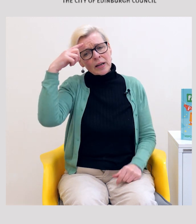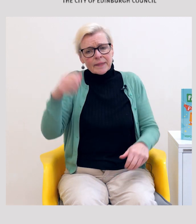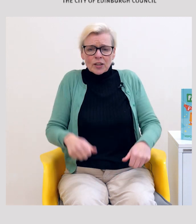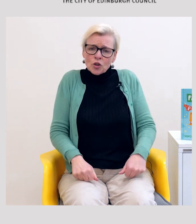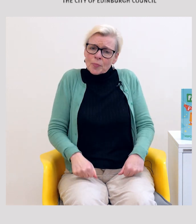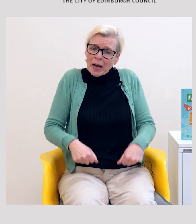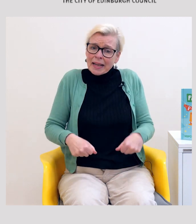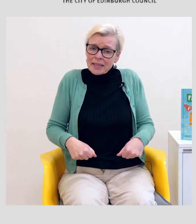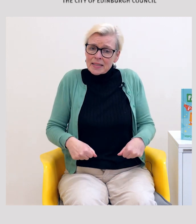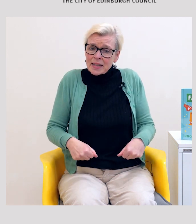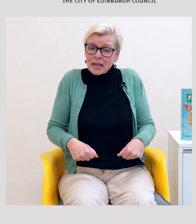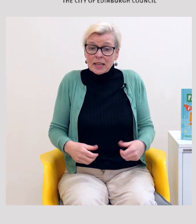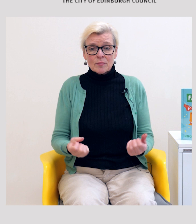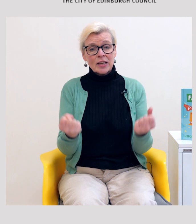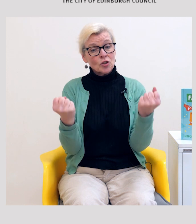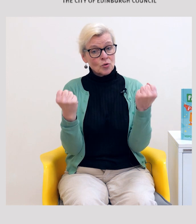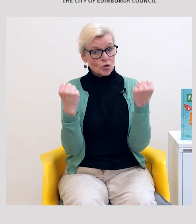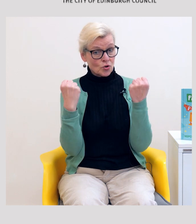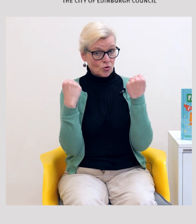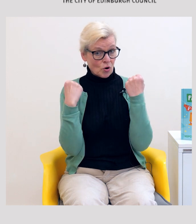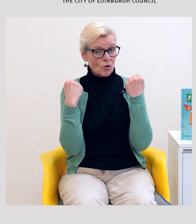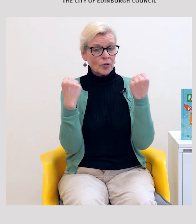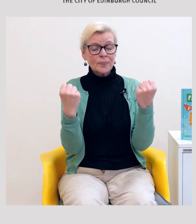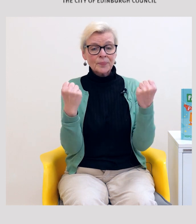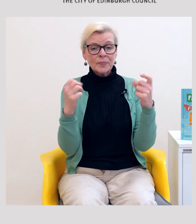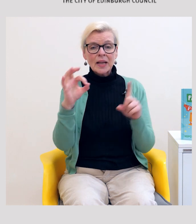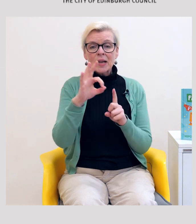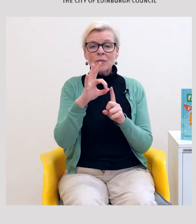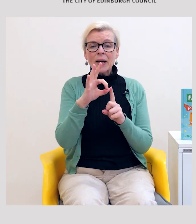know that your pants can make you strong?